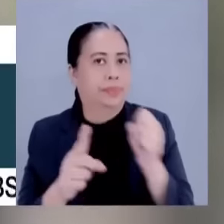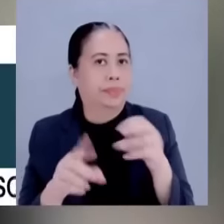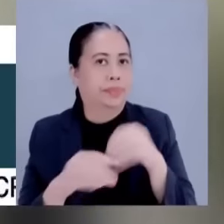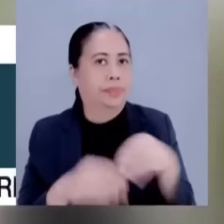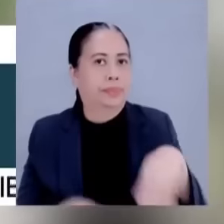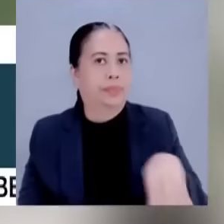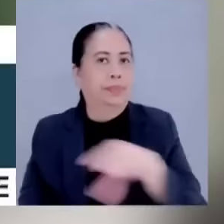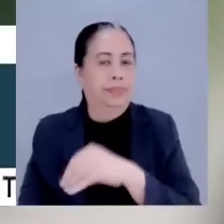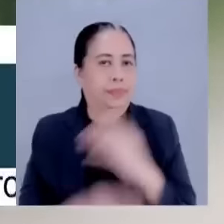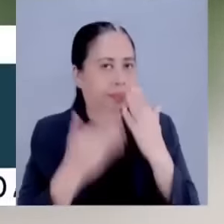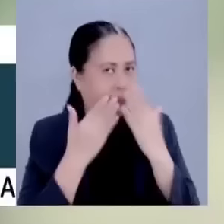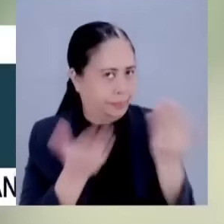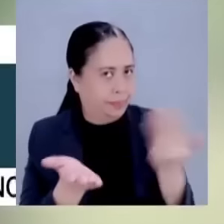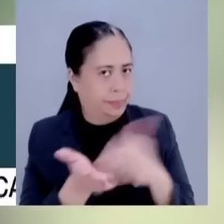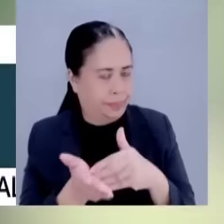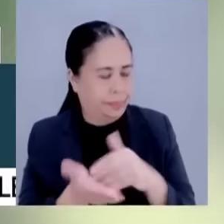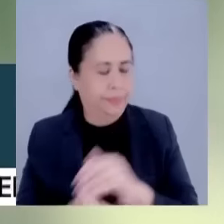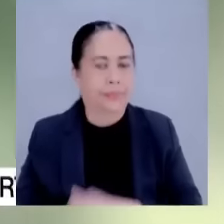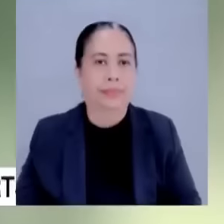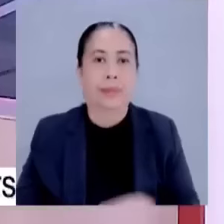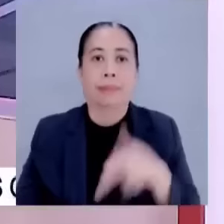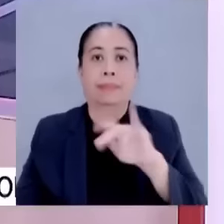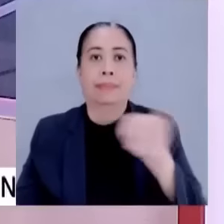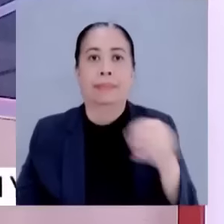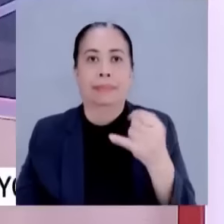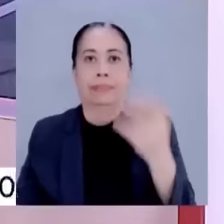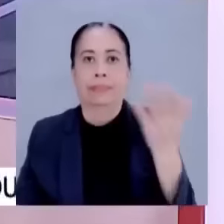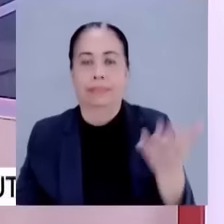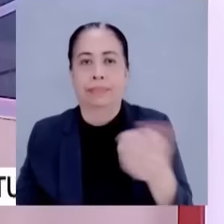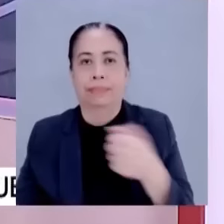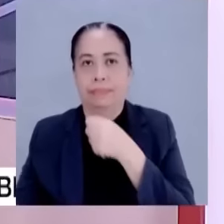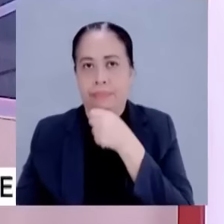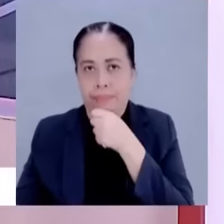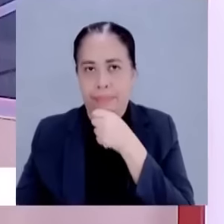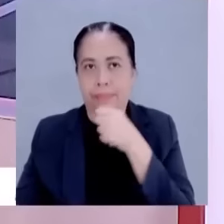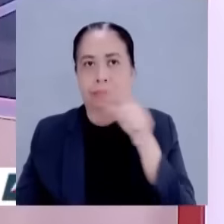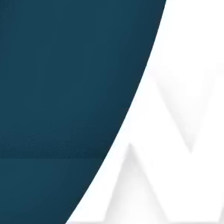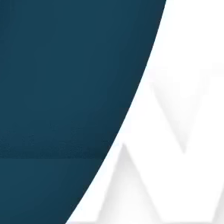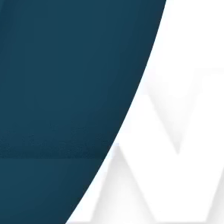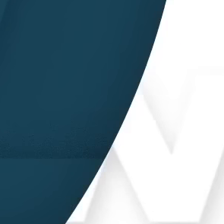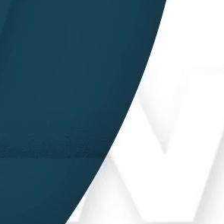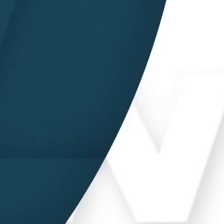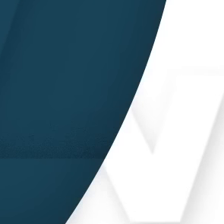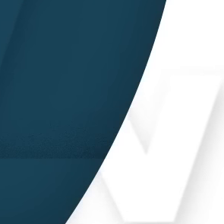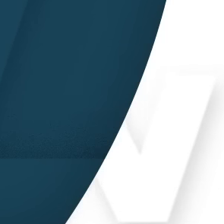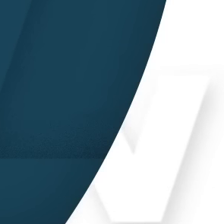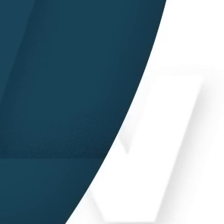there. Thanks again for joining us. PJ Cabanos there, our correspondent covering Cagayan.